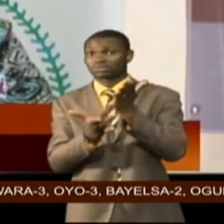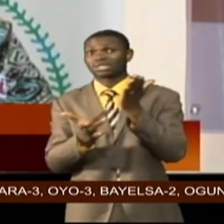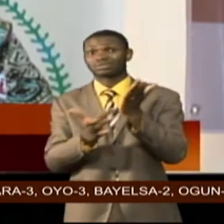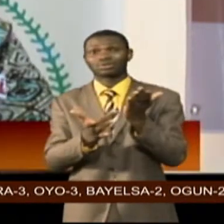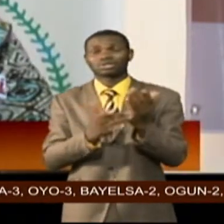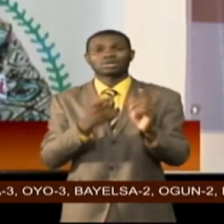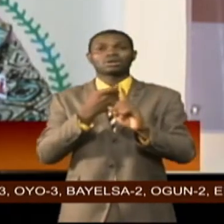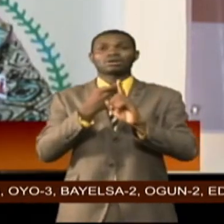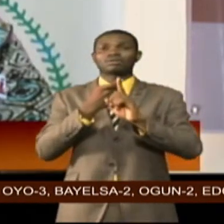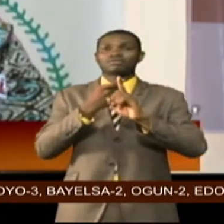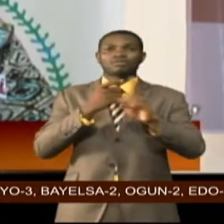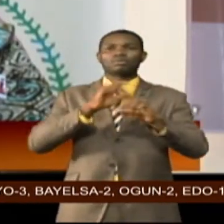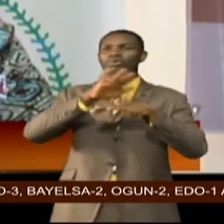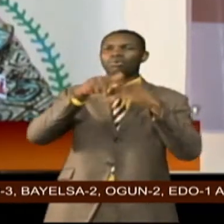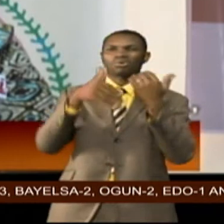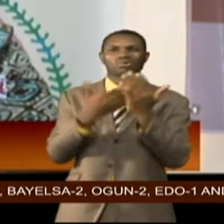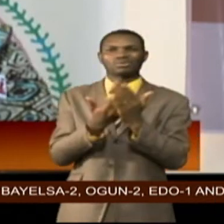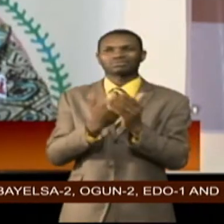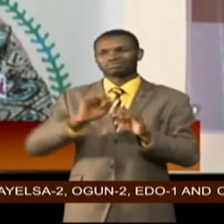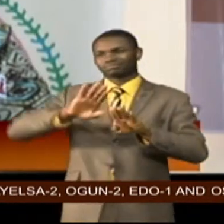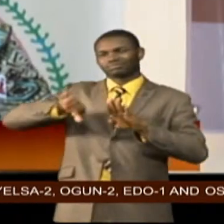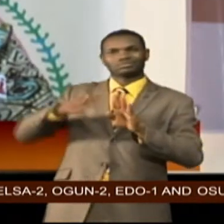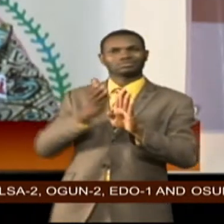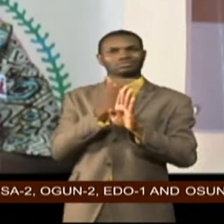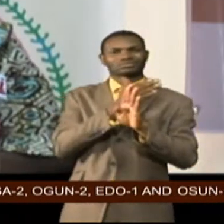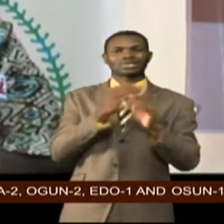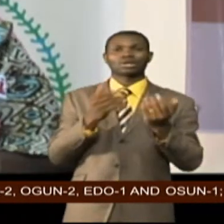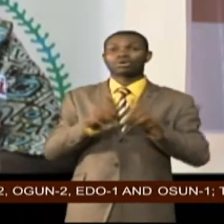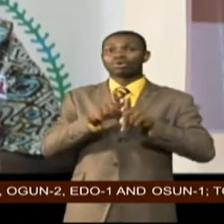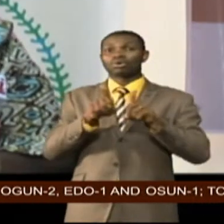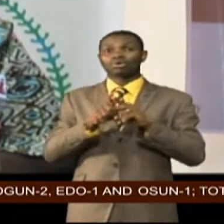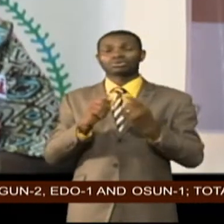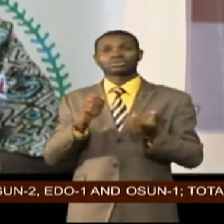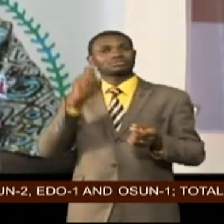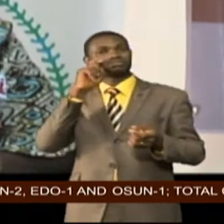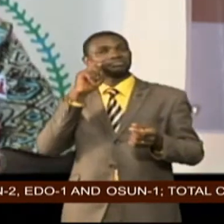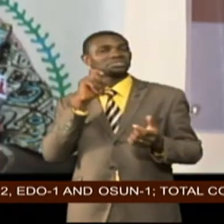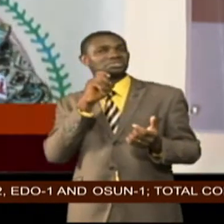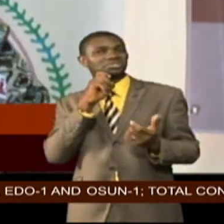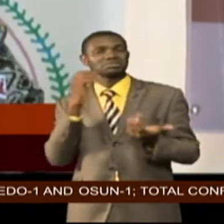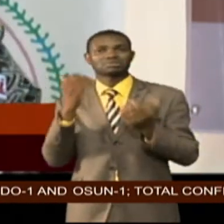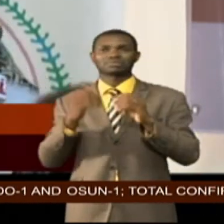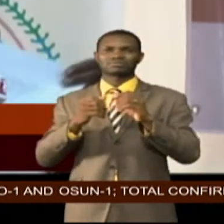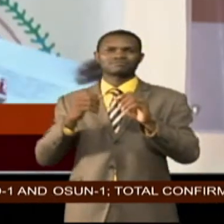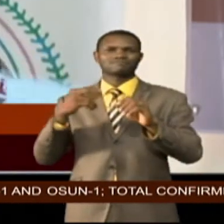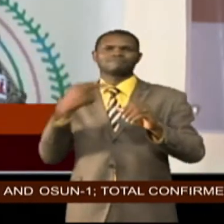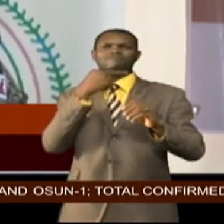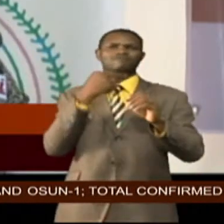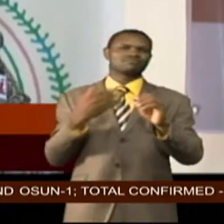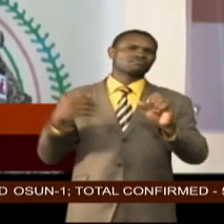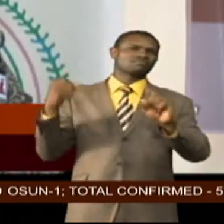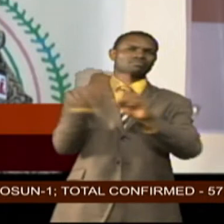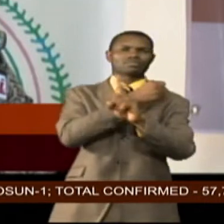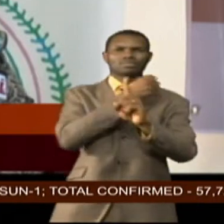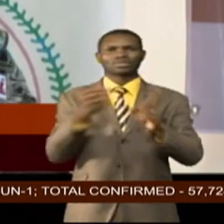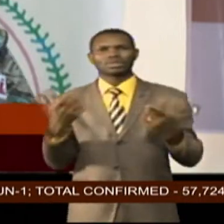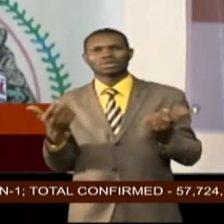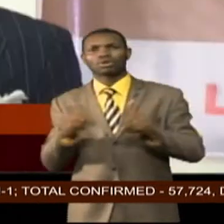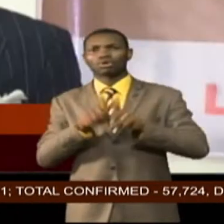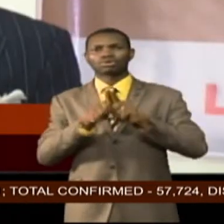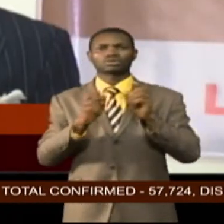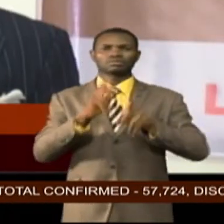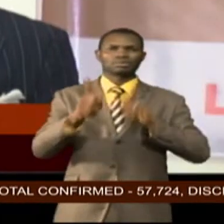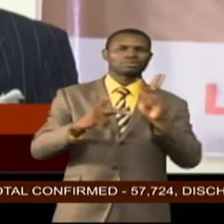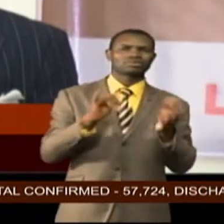from forced displacement to sexual and gender-based violence, to growing recruitment and abduction by terrorists.